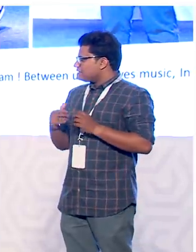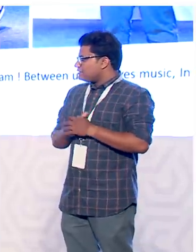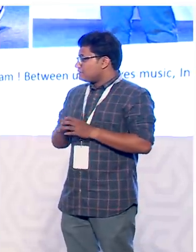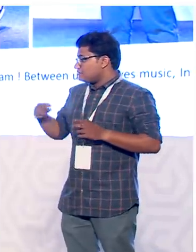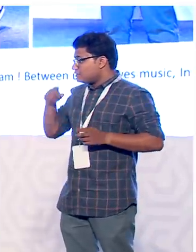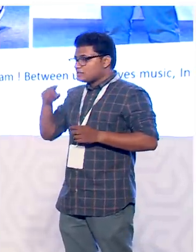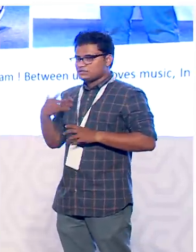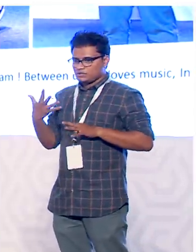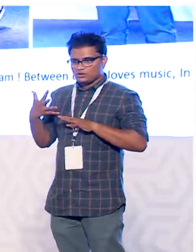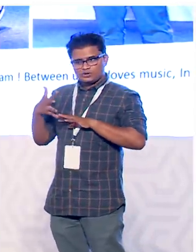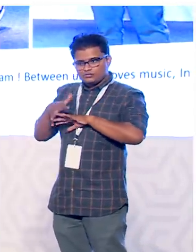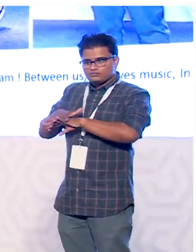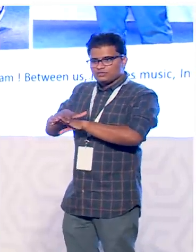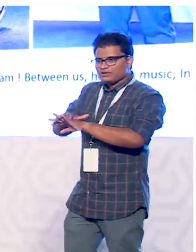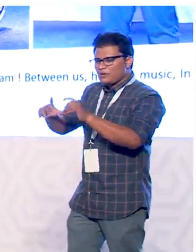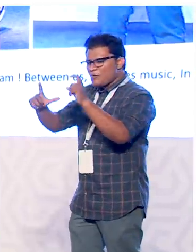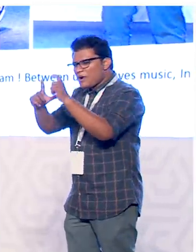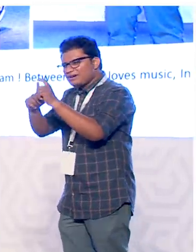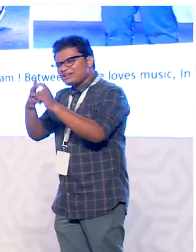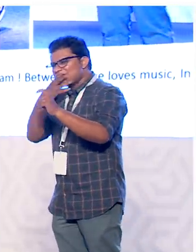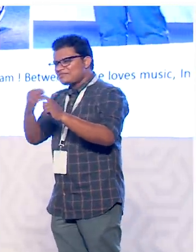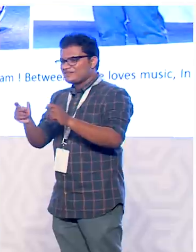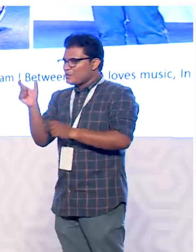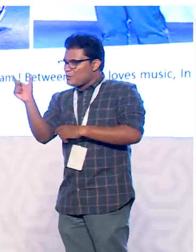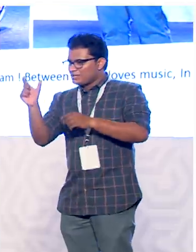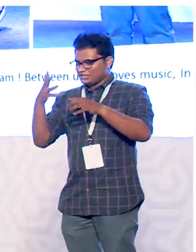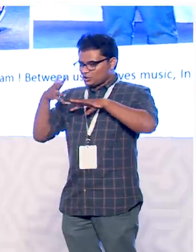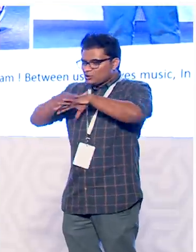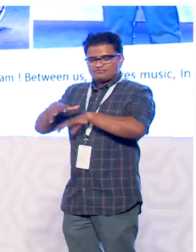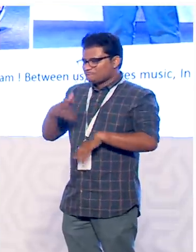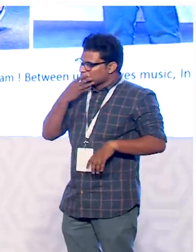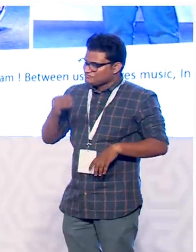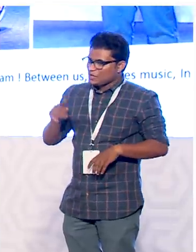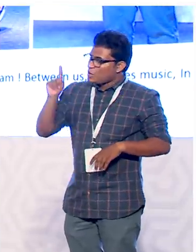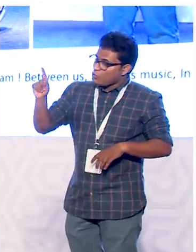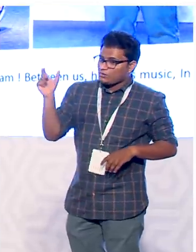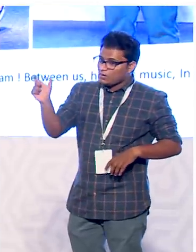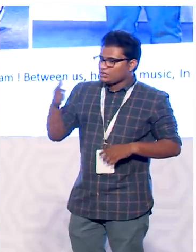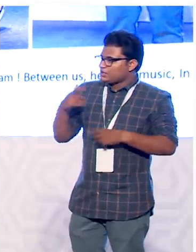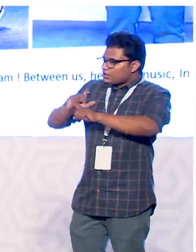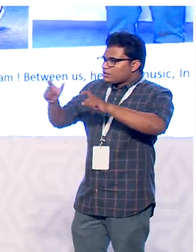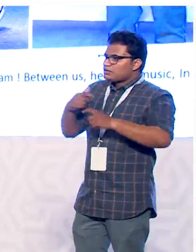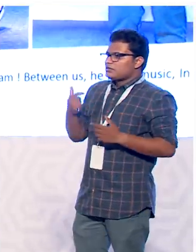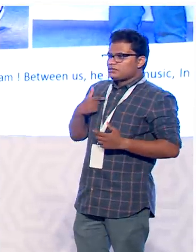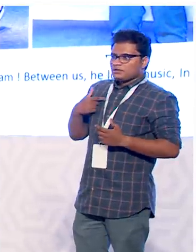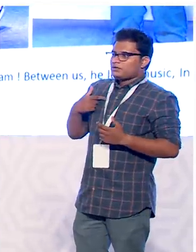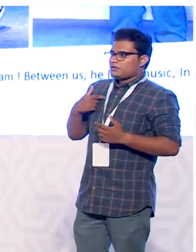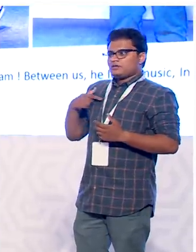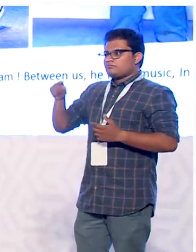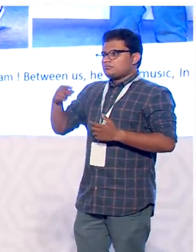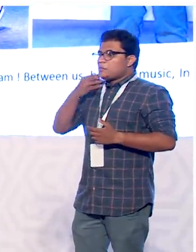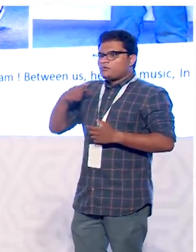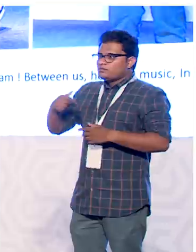Actually, inclusion is a wonderful word. I mean, I came here and the inclusion is one word that really, you know, attracted me to this whole